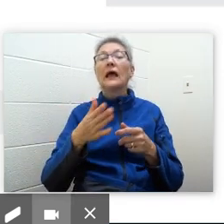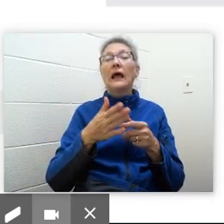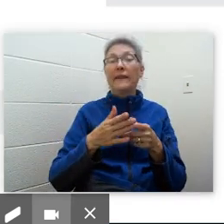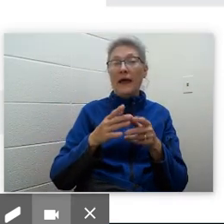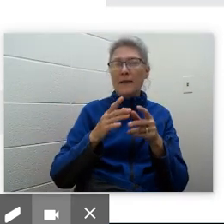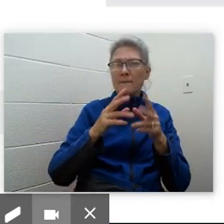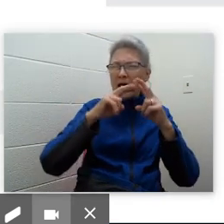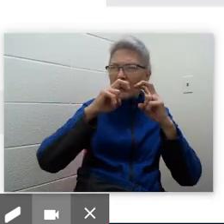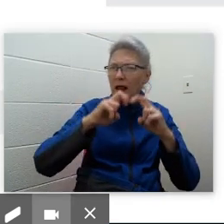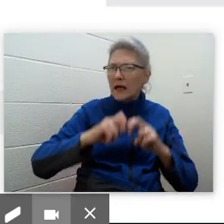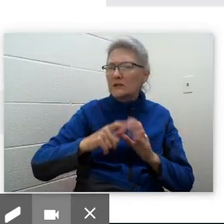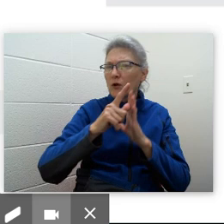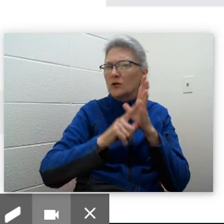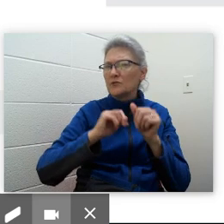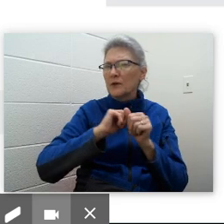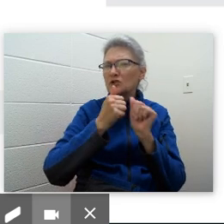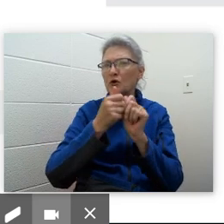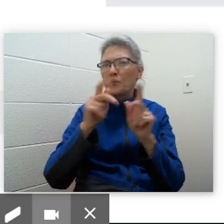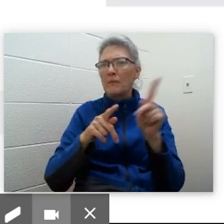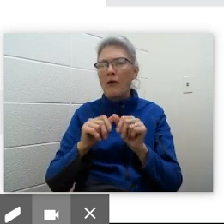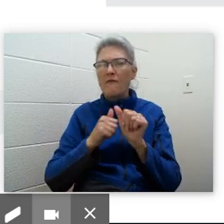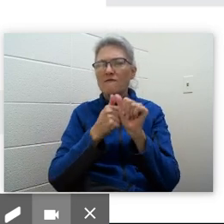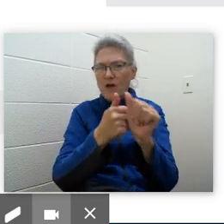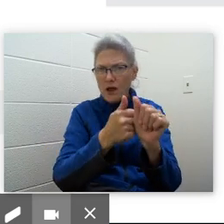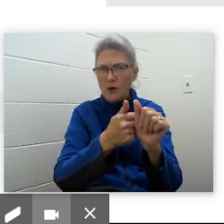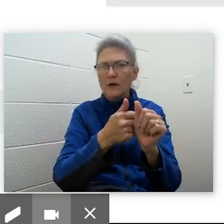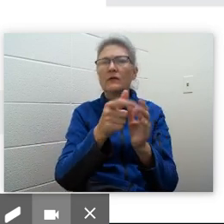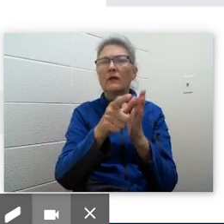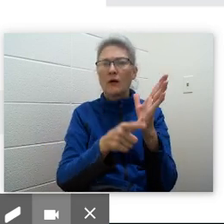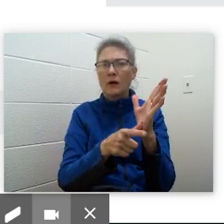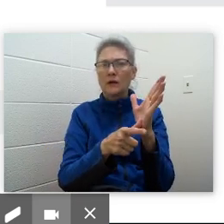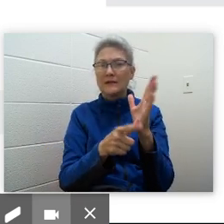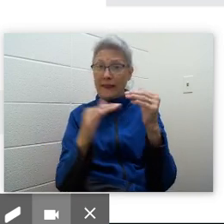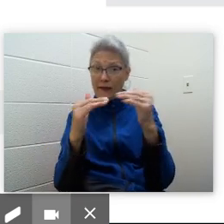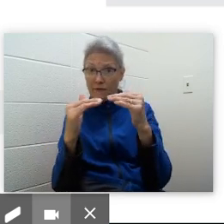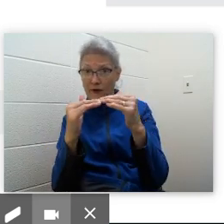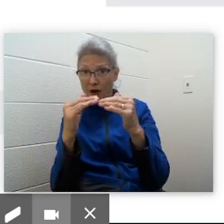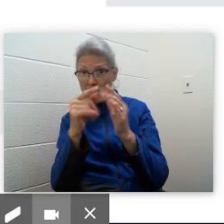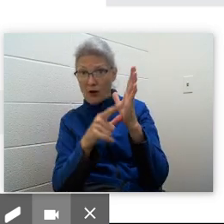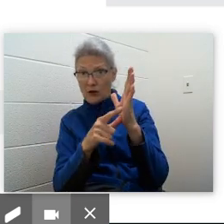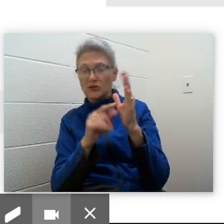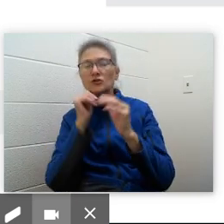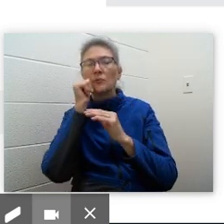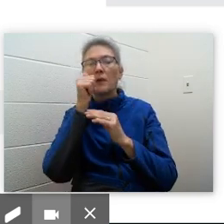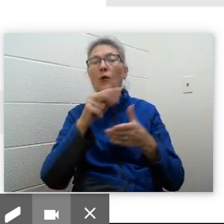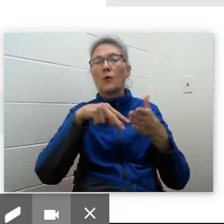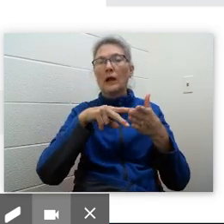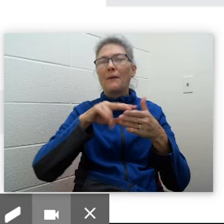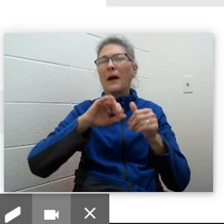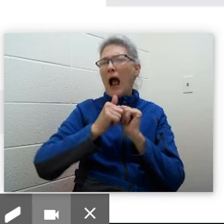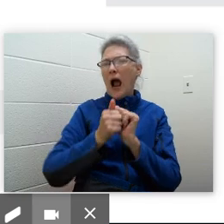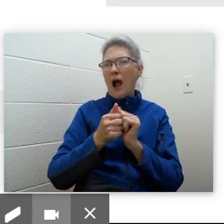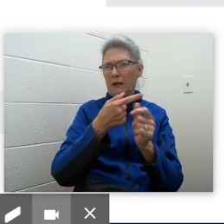are fair and being followed. Tomorrow we will read more about how these branches affect the way we live in our